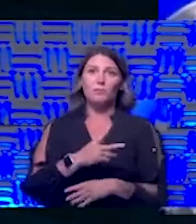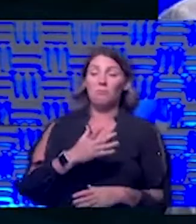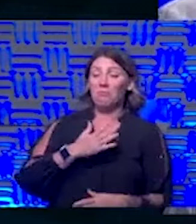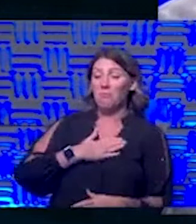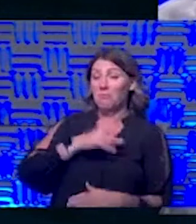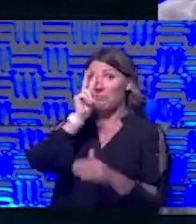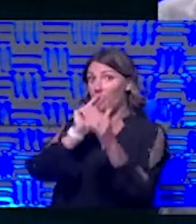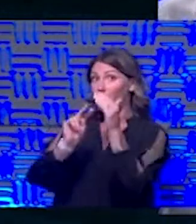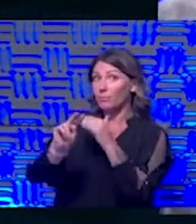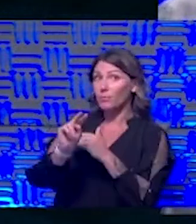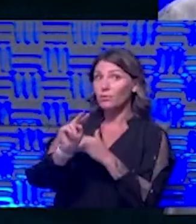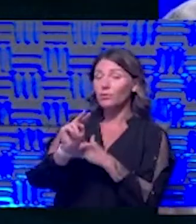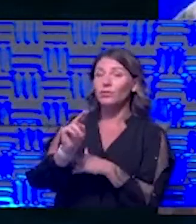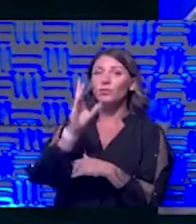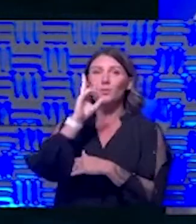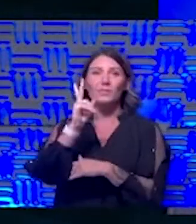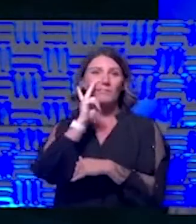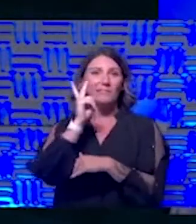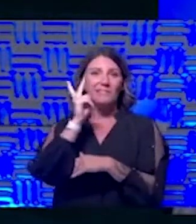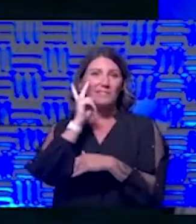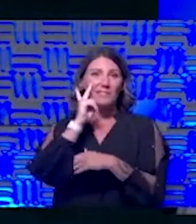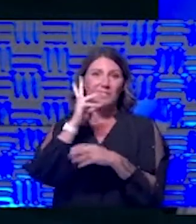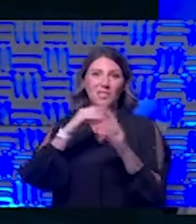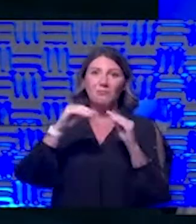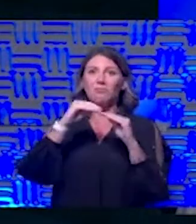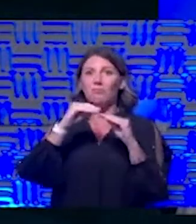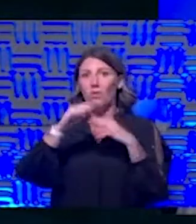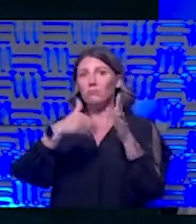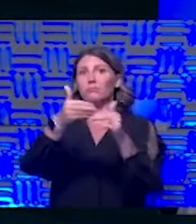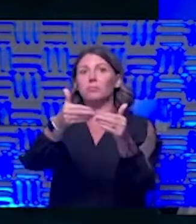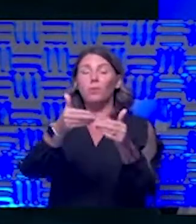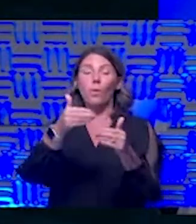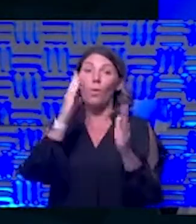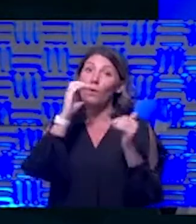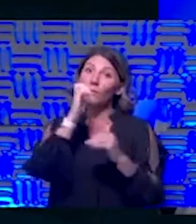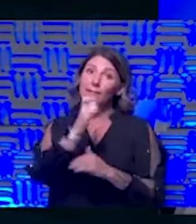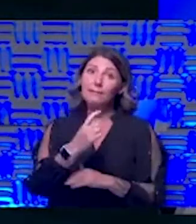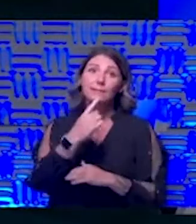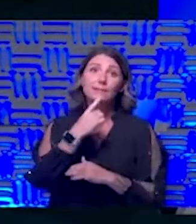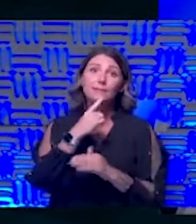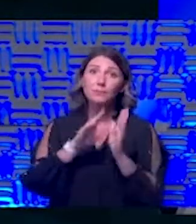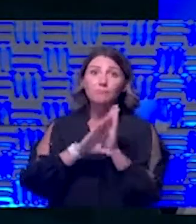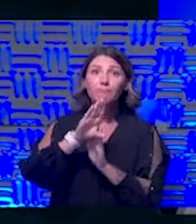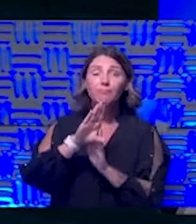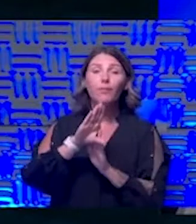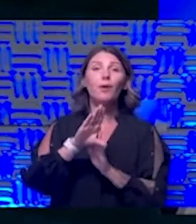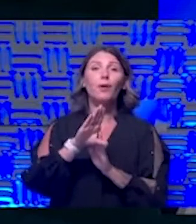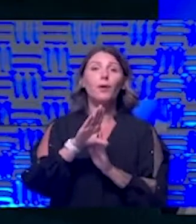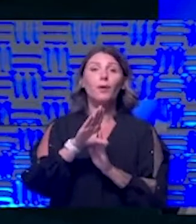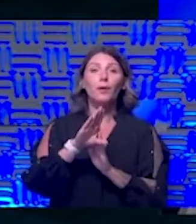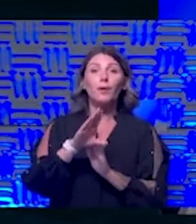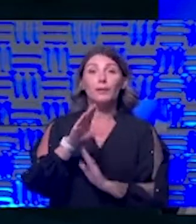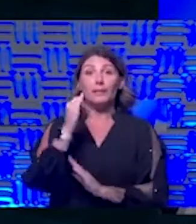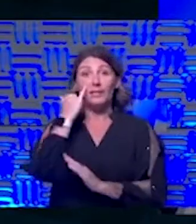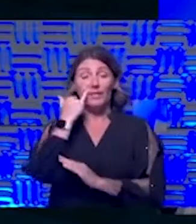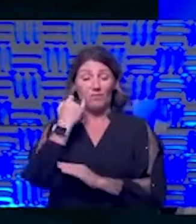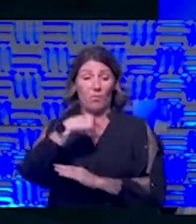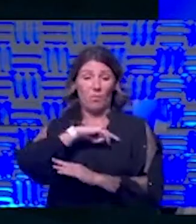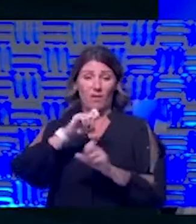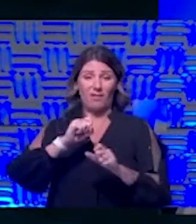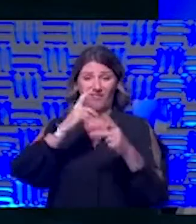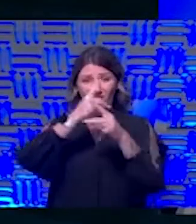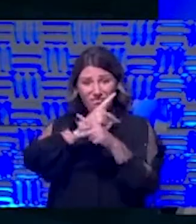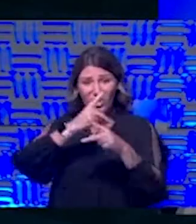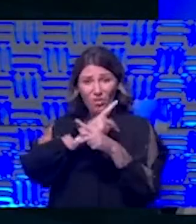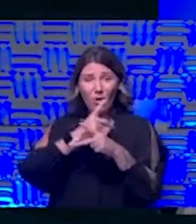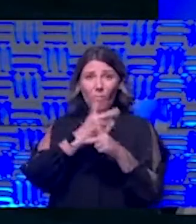of rolling waves, which hopefully won't be a serious spike unless we see a breakdown of the pillars of infection control, which have